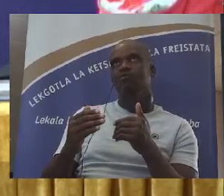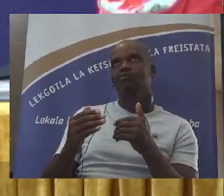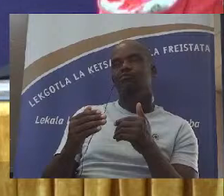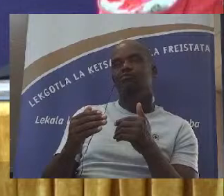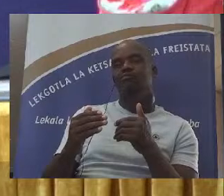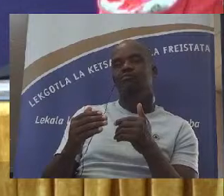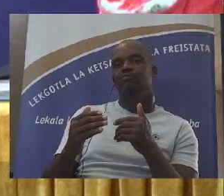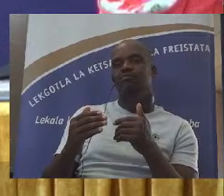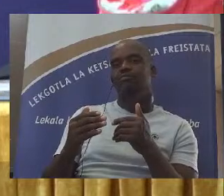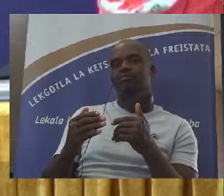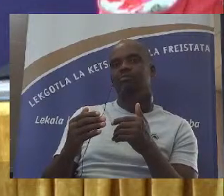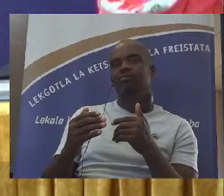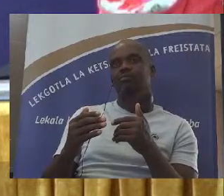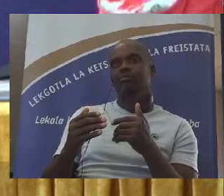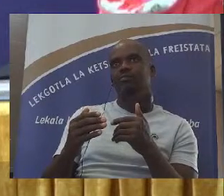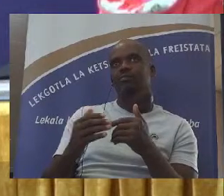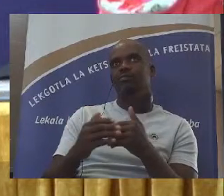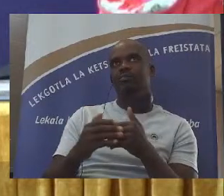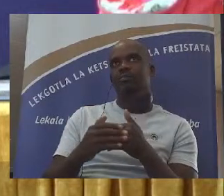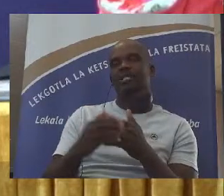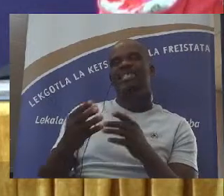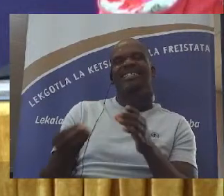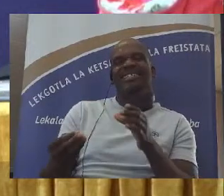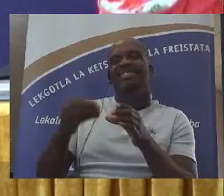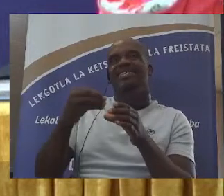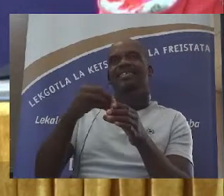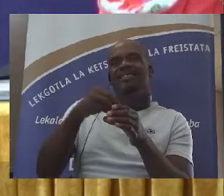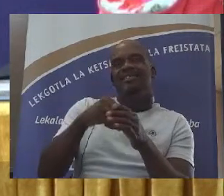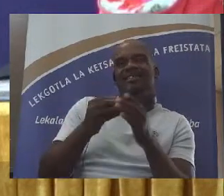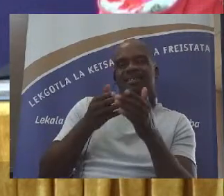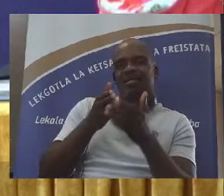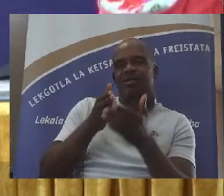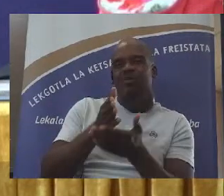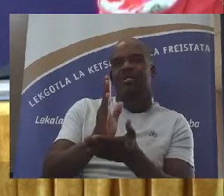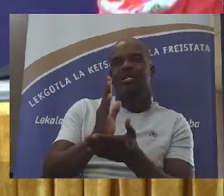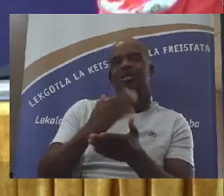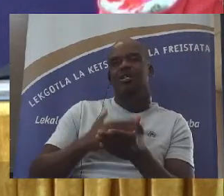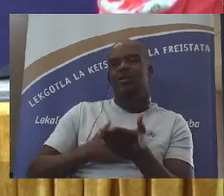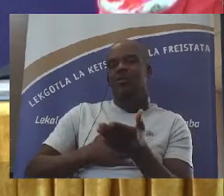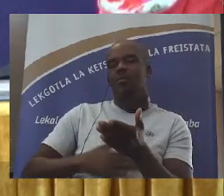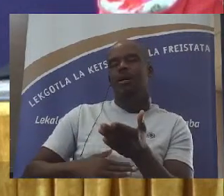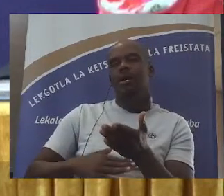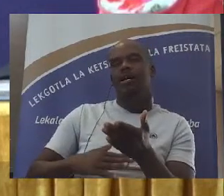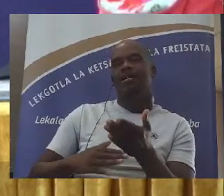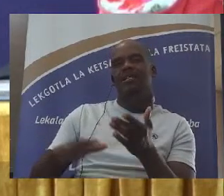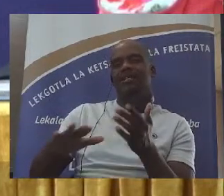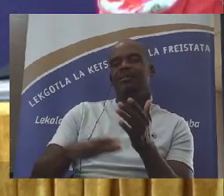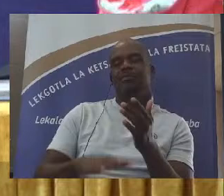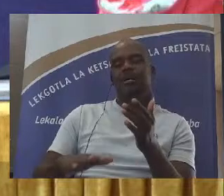production rights. Existing rights, exploration